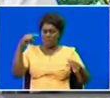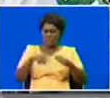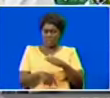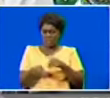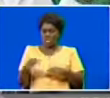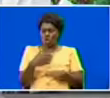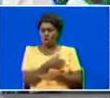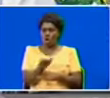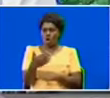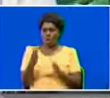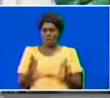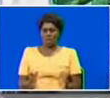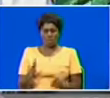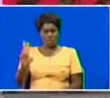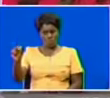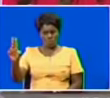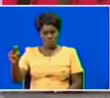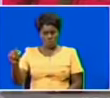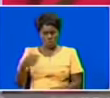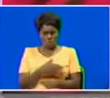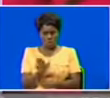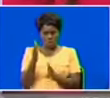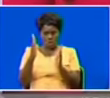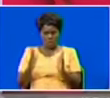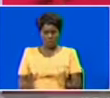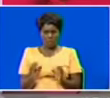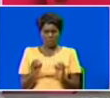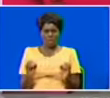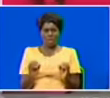man. Let's not call him a con man. Everybody has